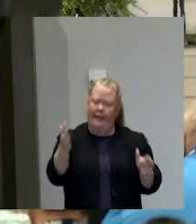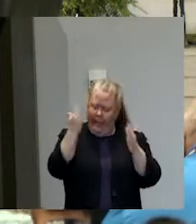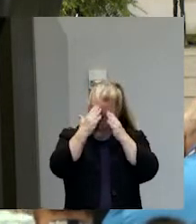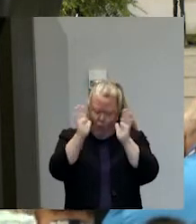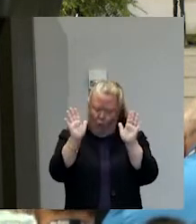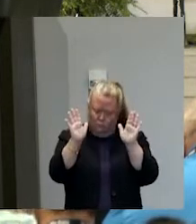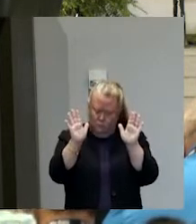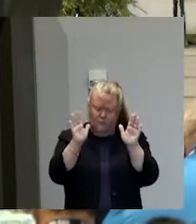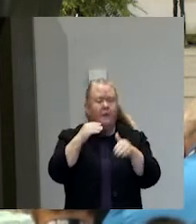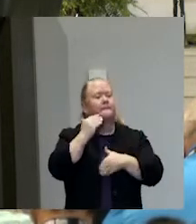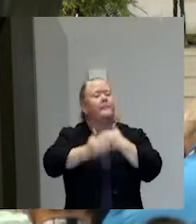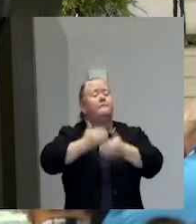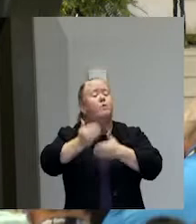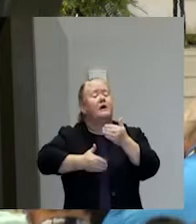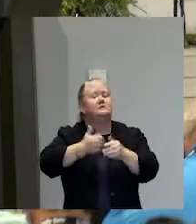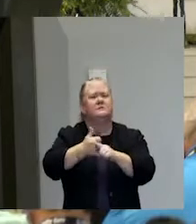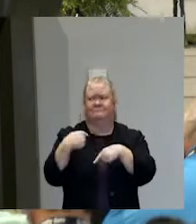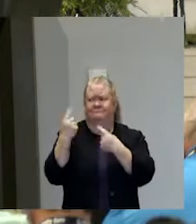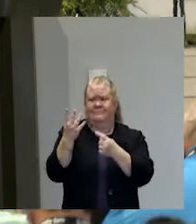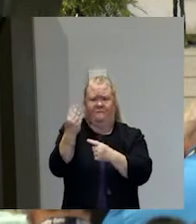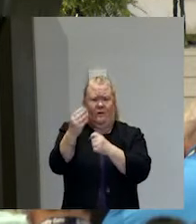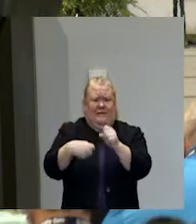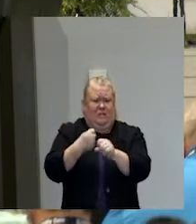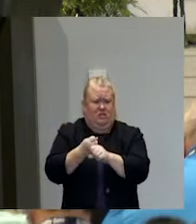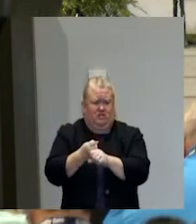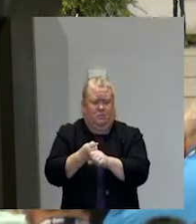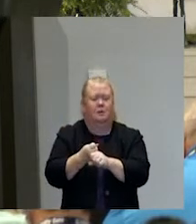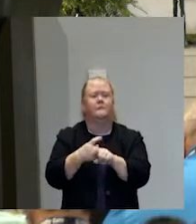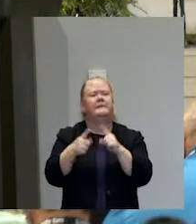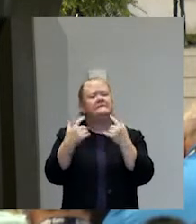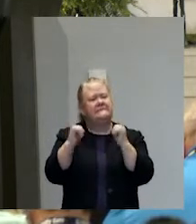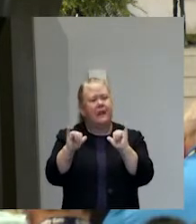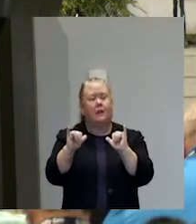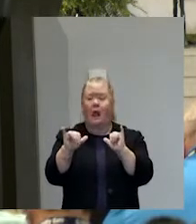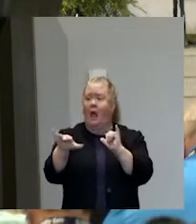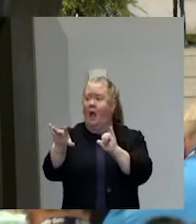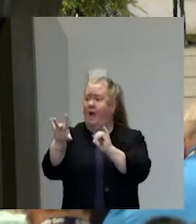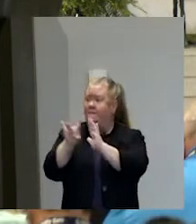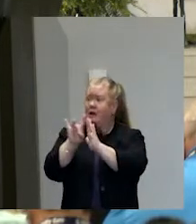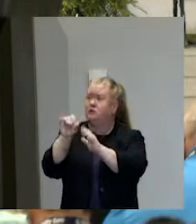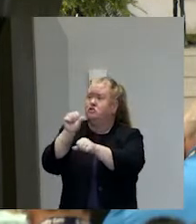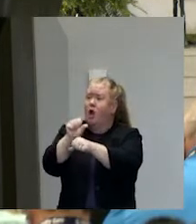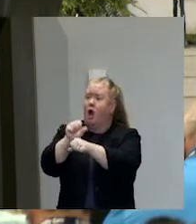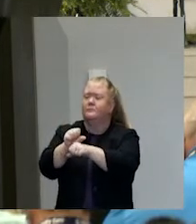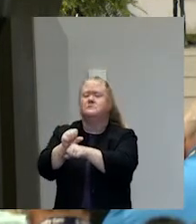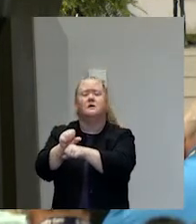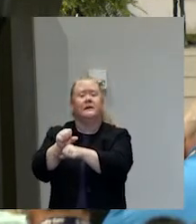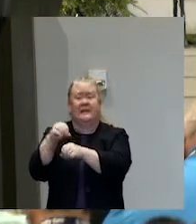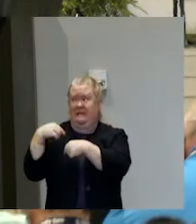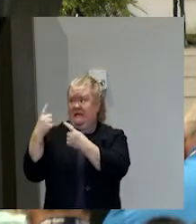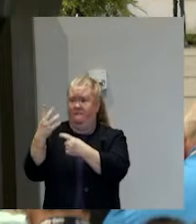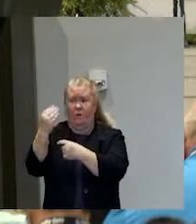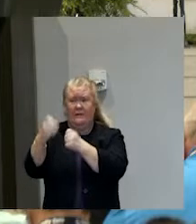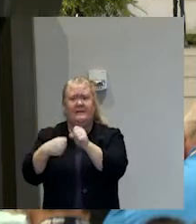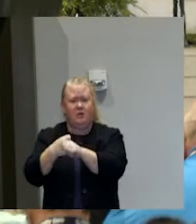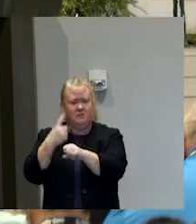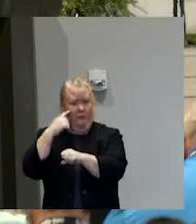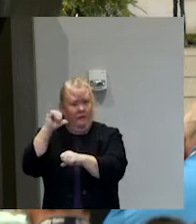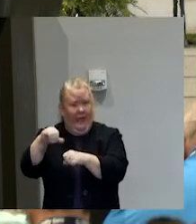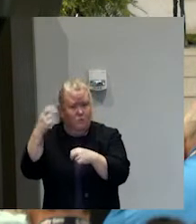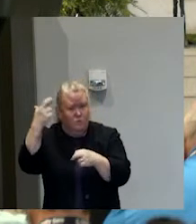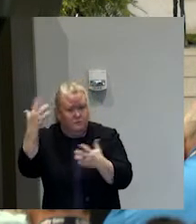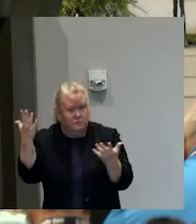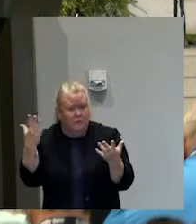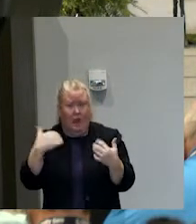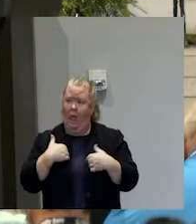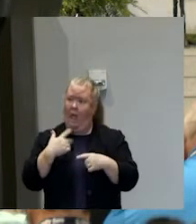process that we did, I've been there for 14 years. I've gotten jobs on 2 television shows in 14 years as a